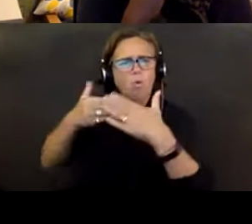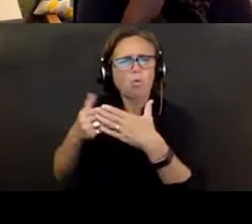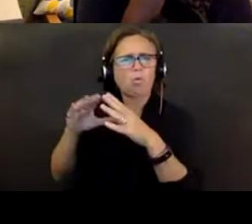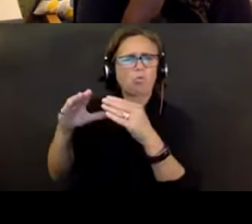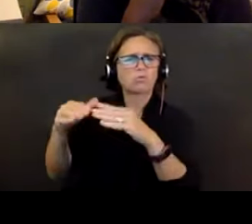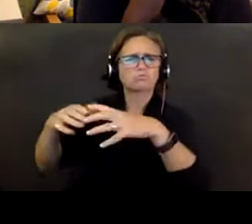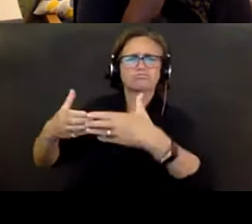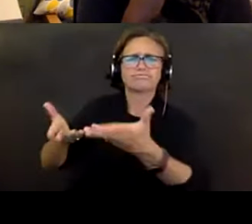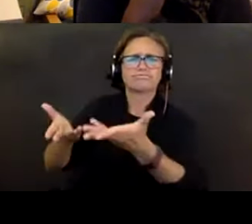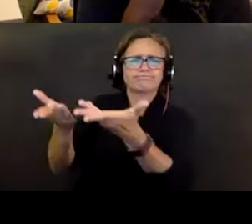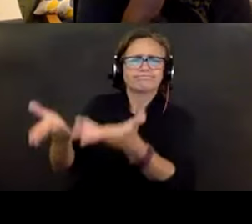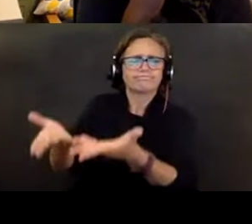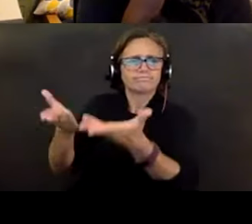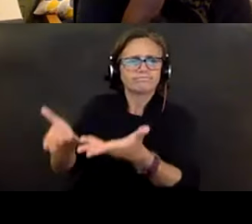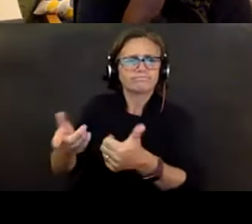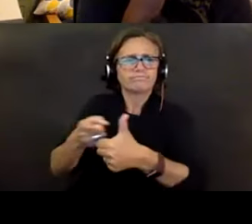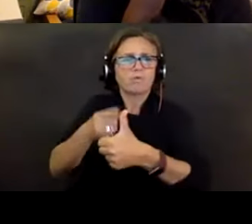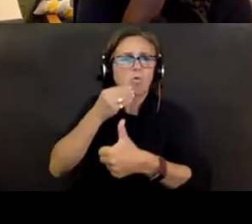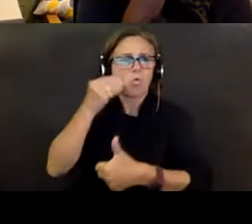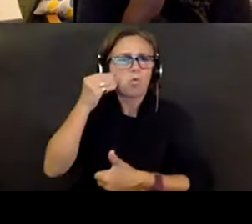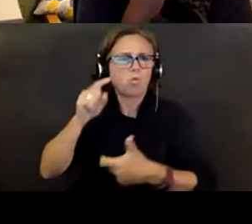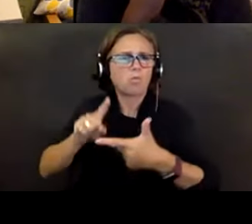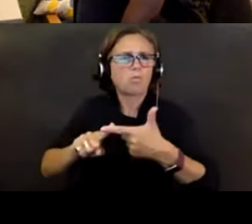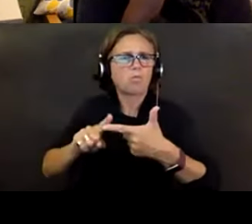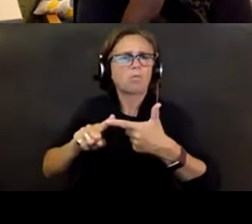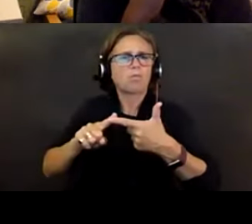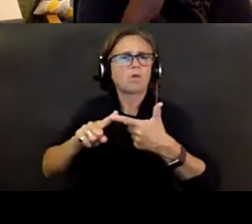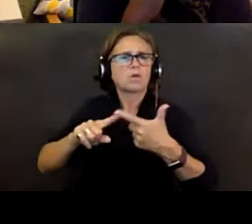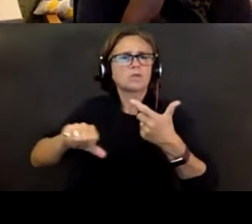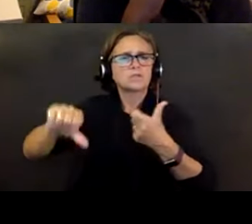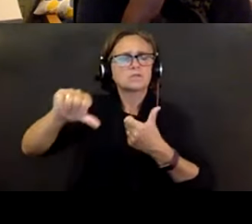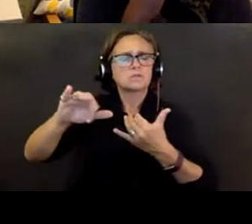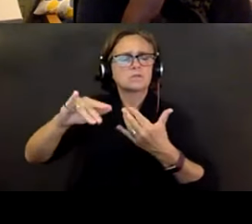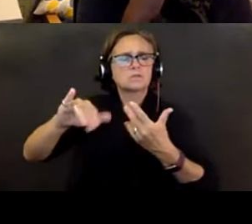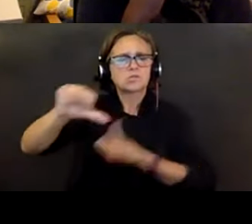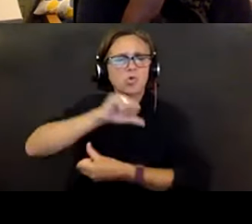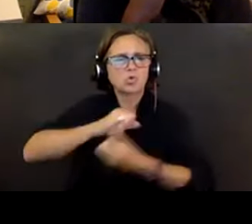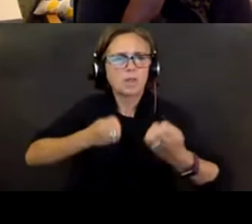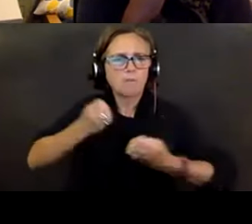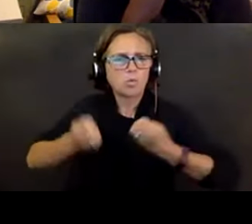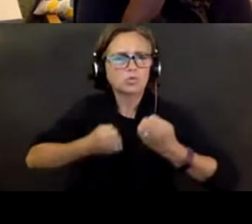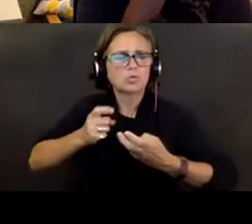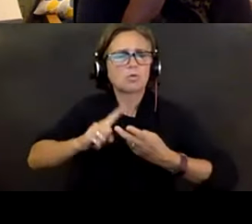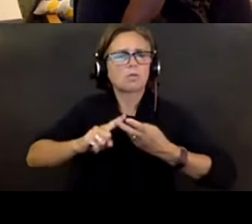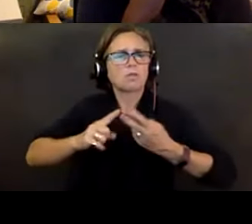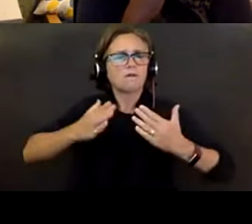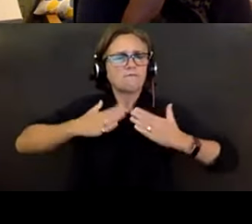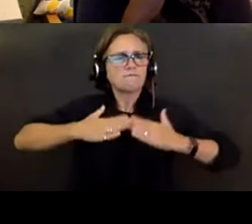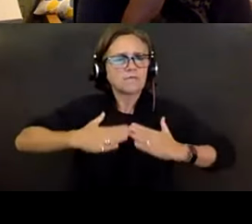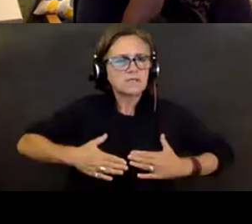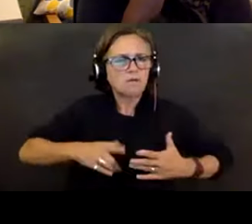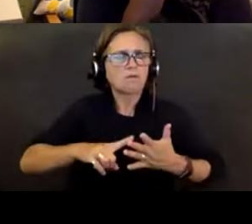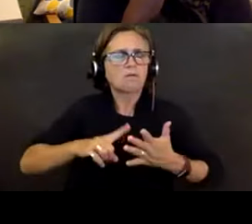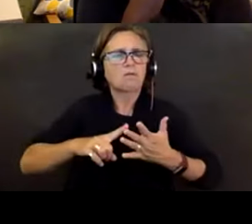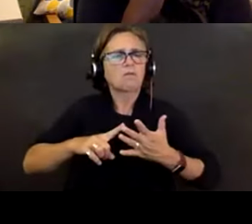look at home, we look at social emotional, we look at physical, we look at housing, we look at their ability to have